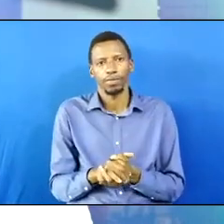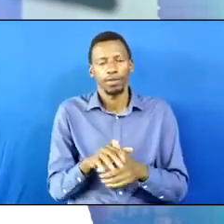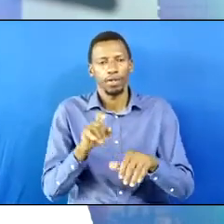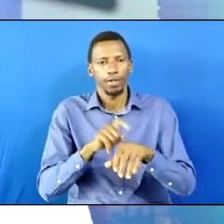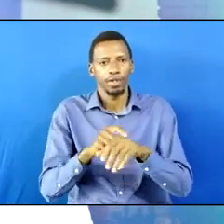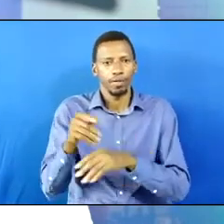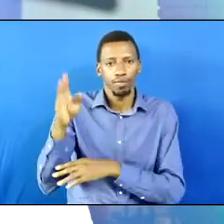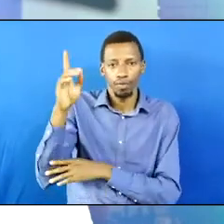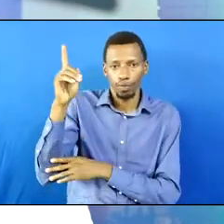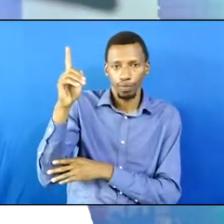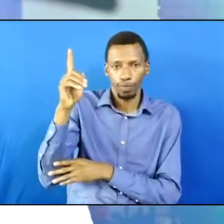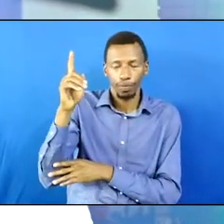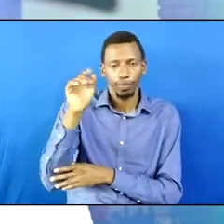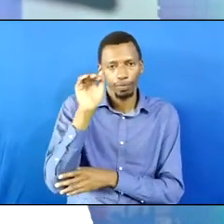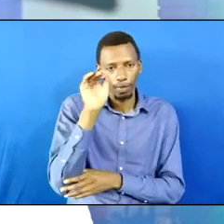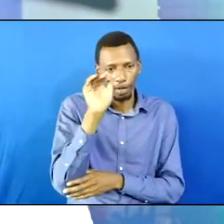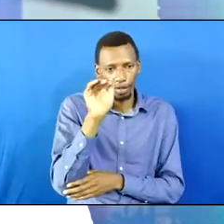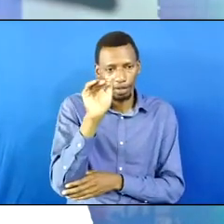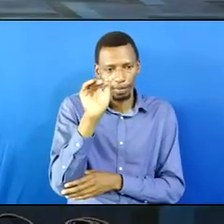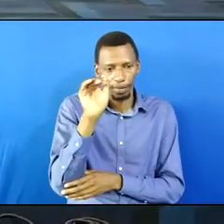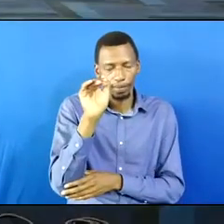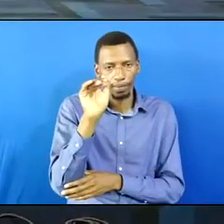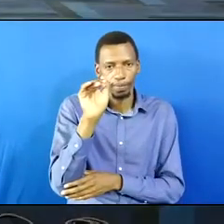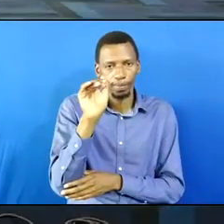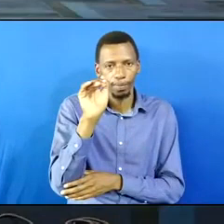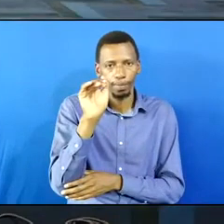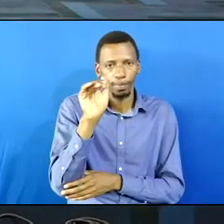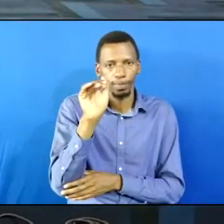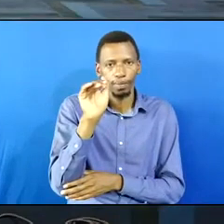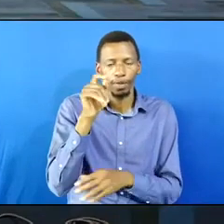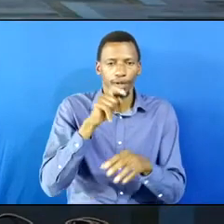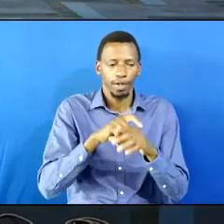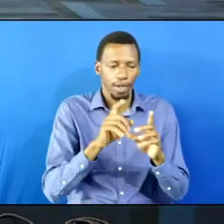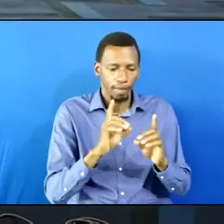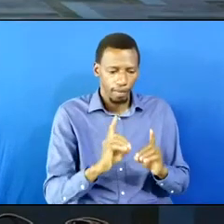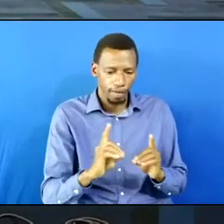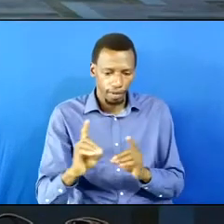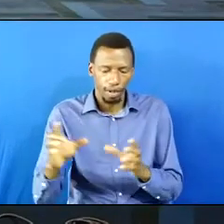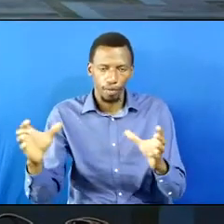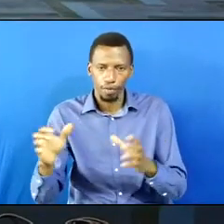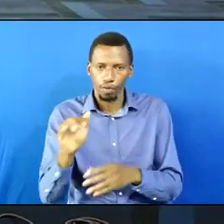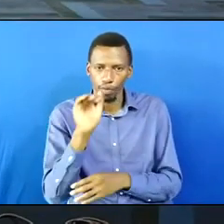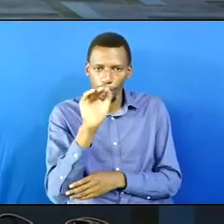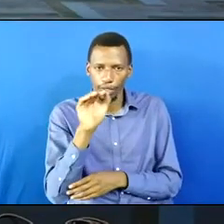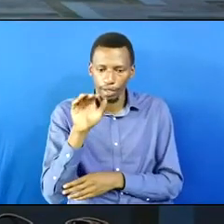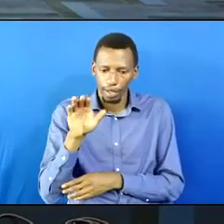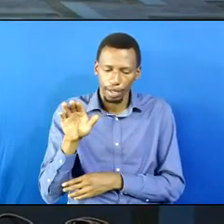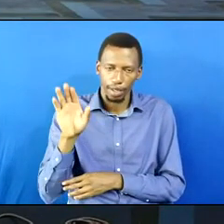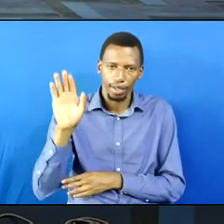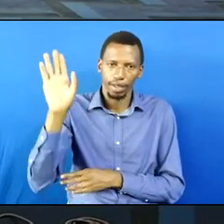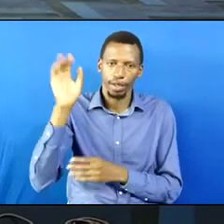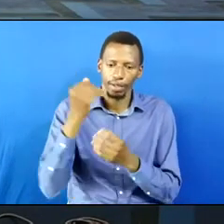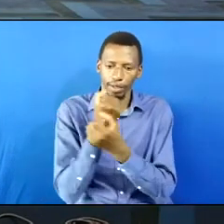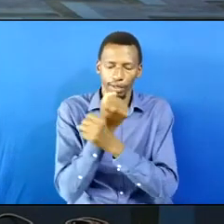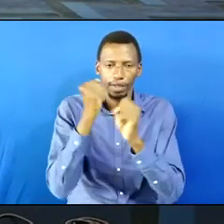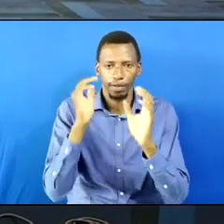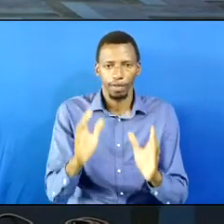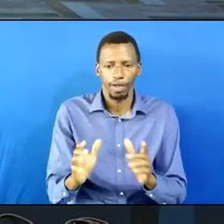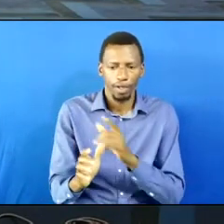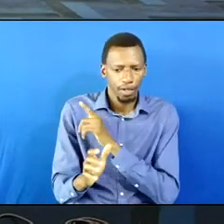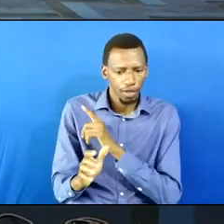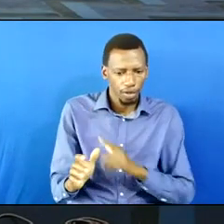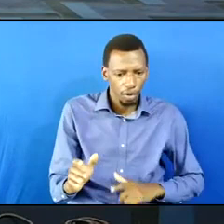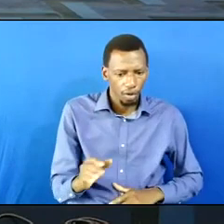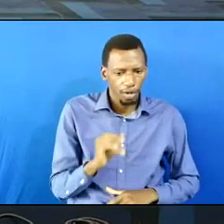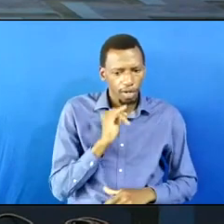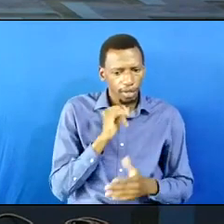When God is asking, when the disciples are asking their Savior, Lord, is it